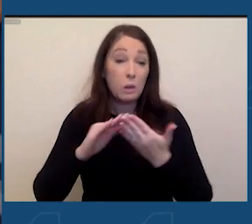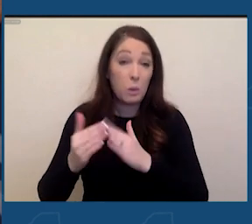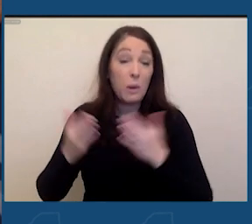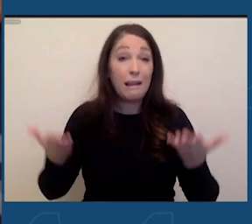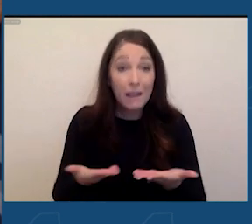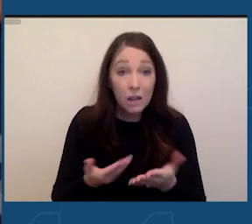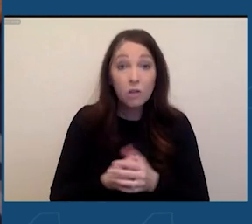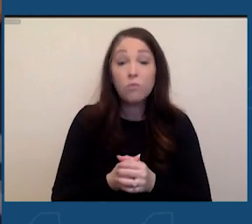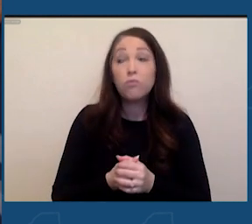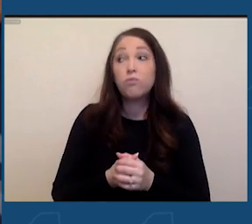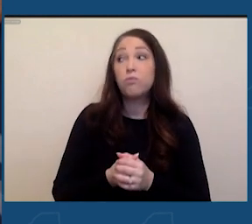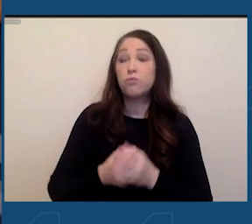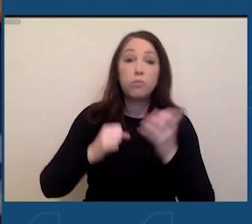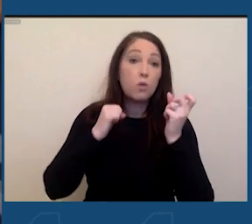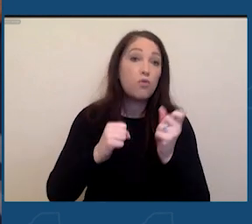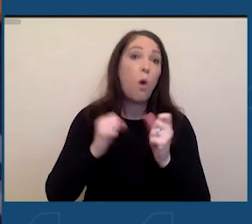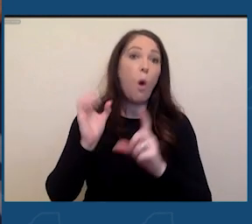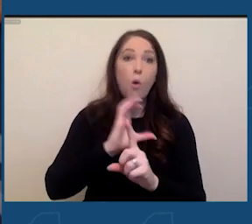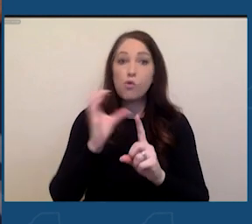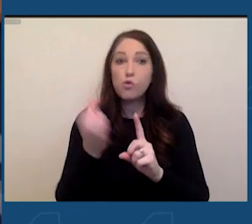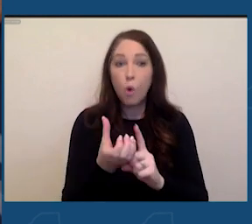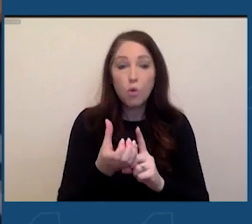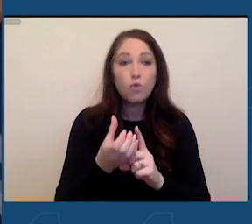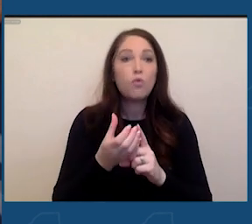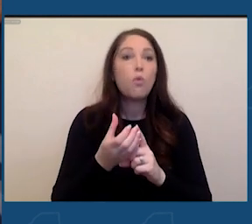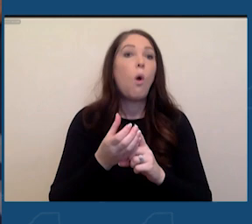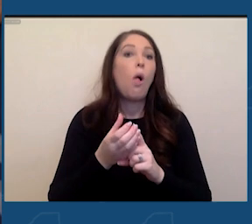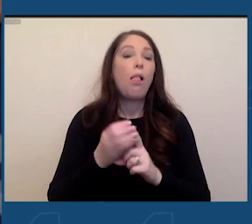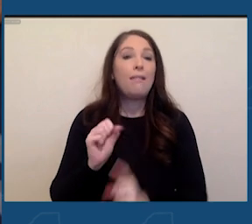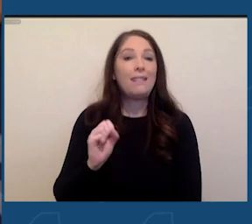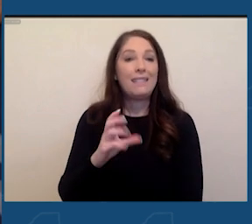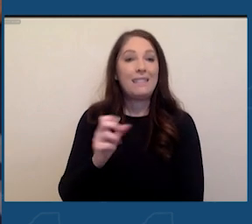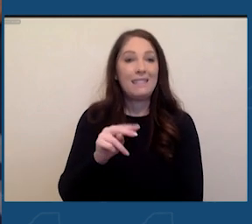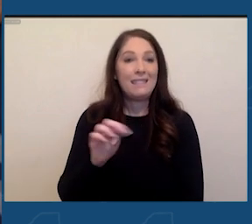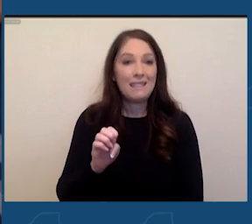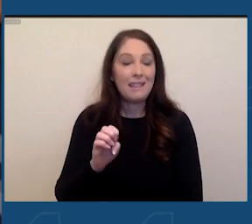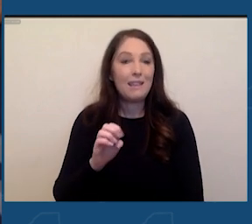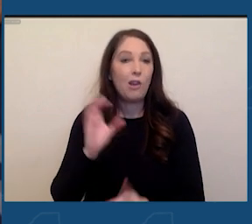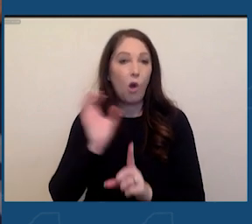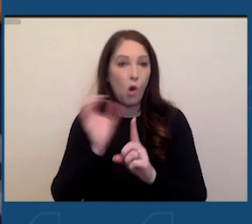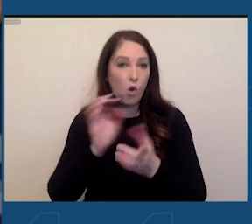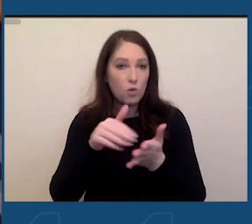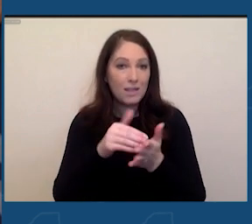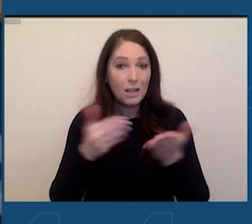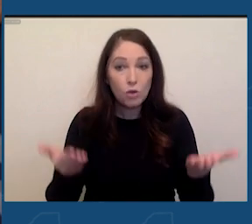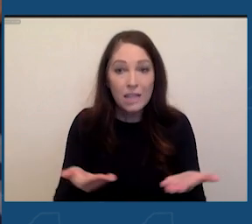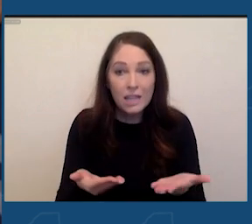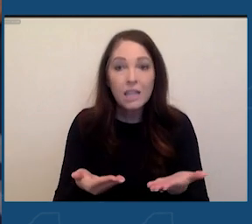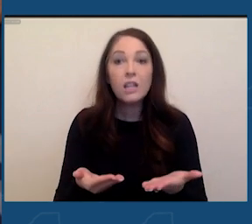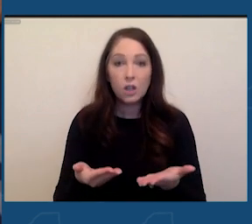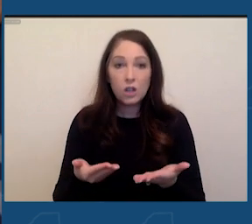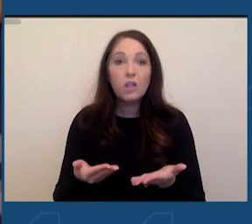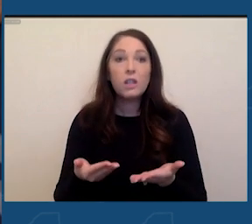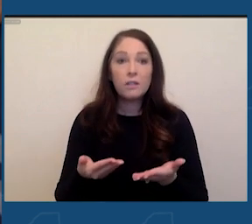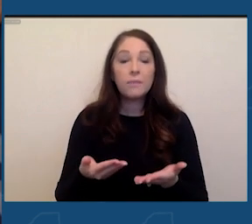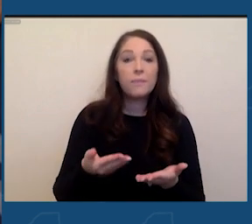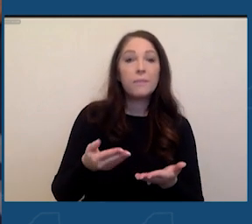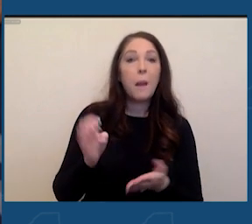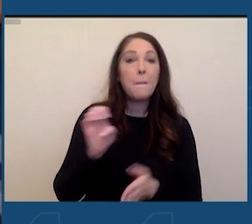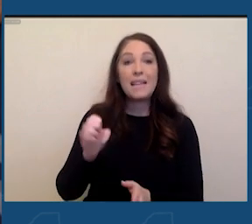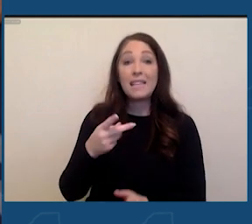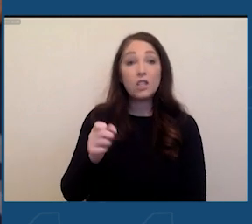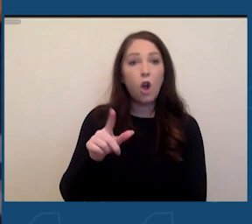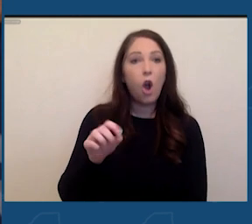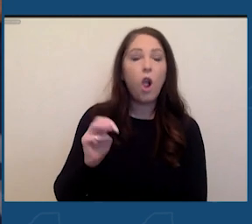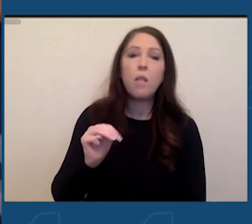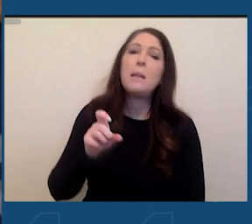here, including at this great cultural center. But East Harlem needs and deserves